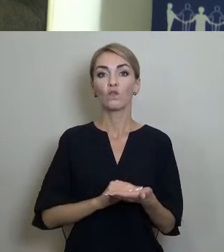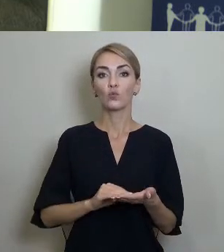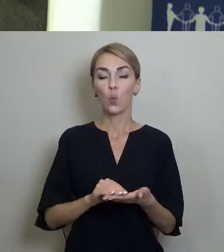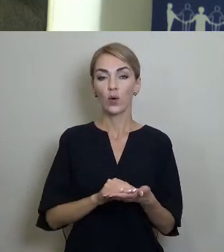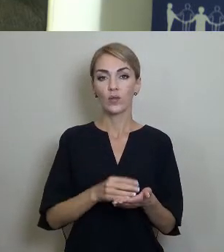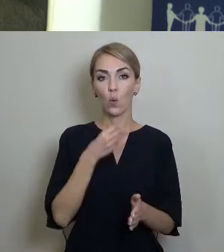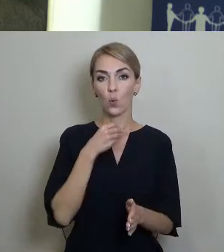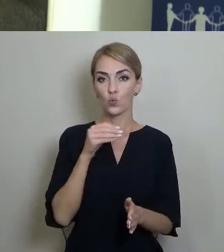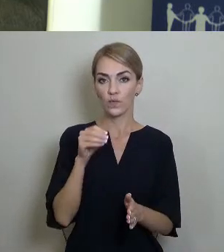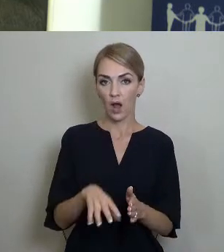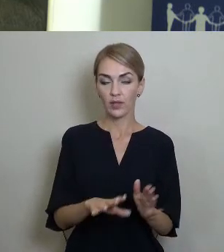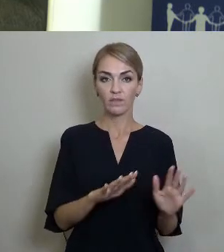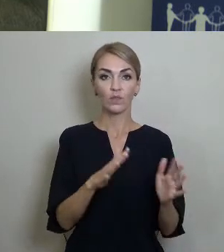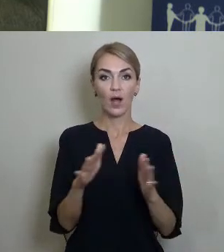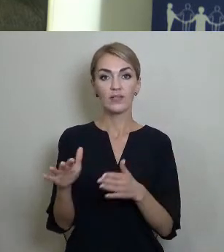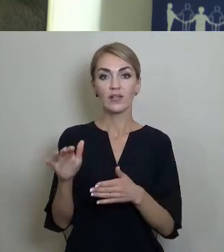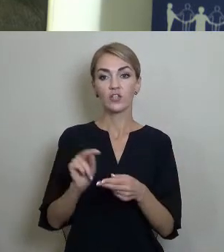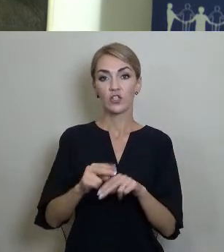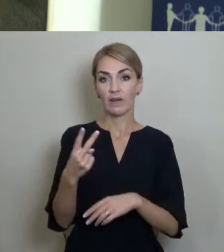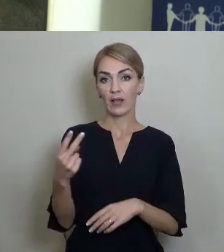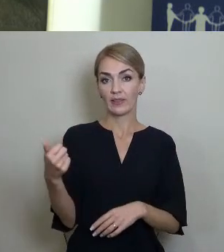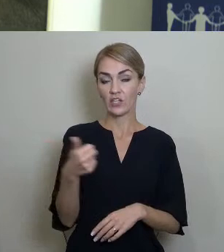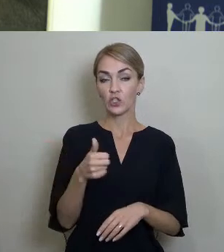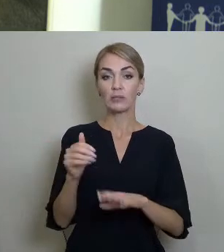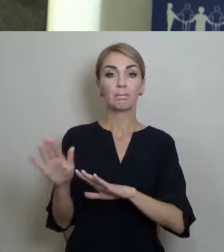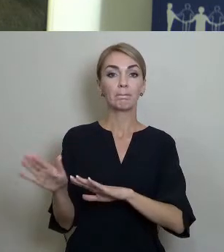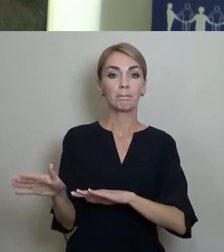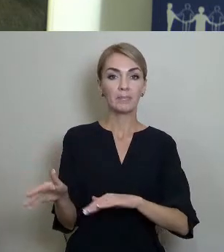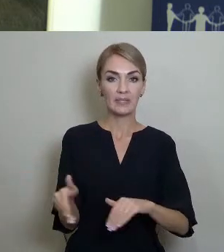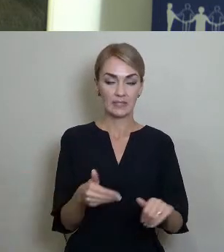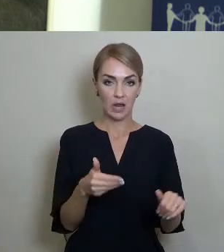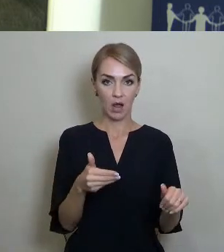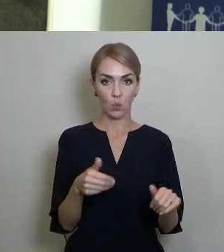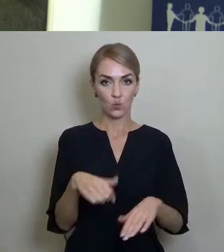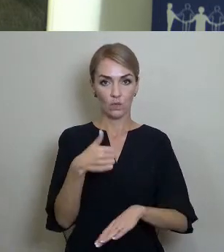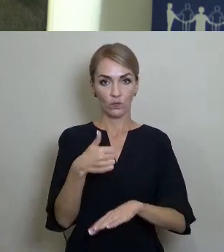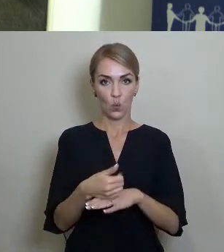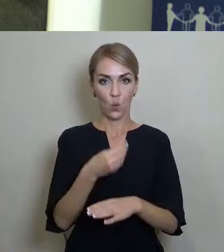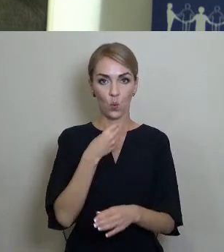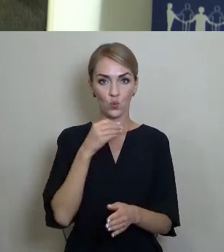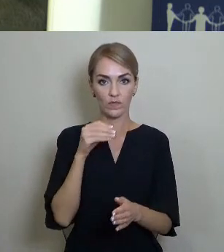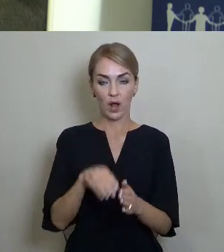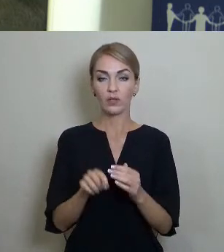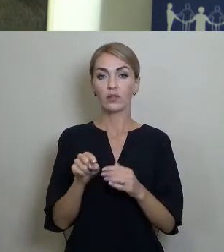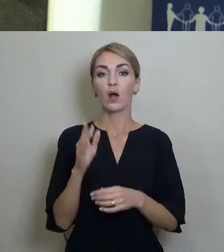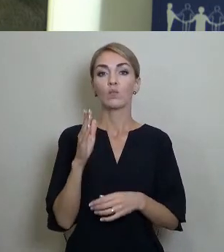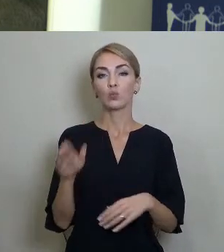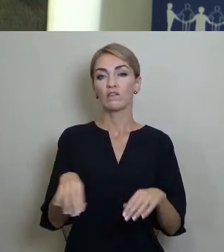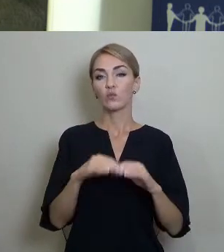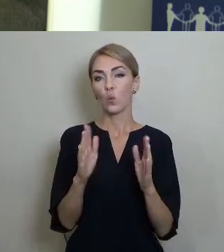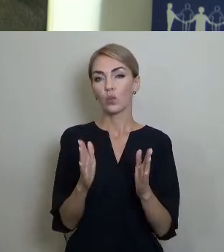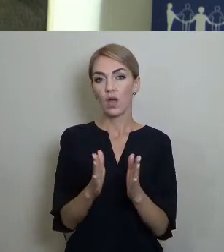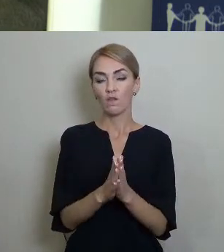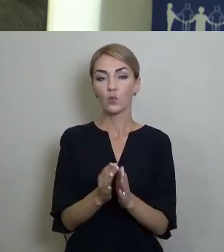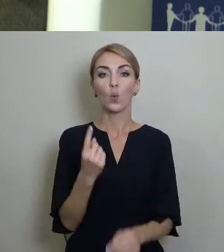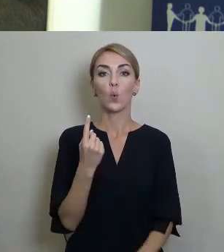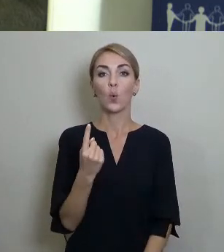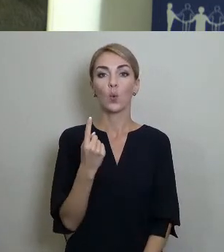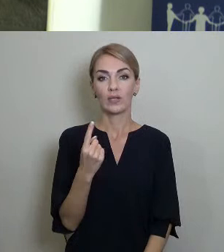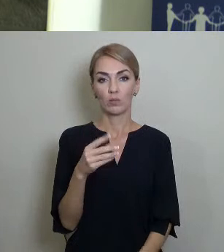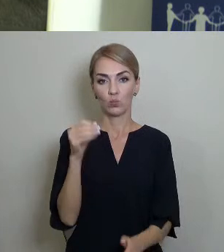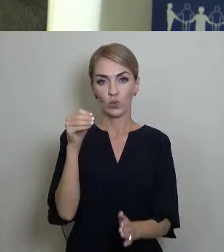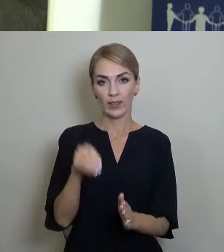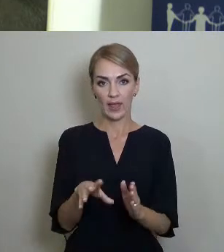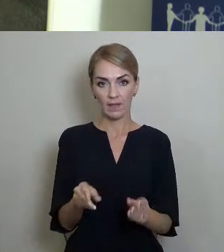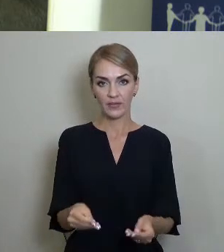second round takes place in 2 weeks after the first round, and there will